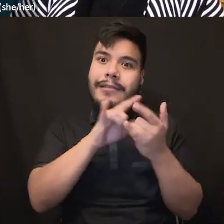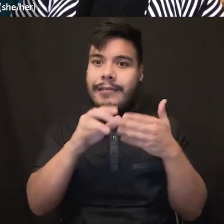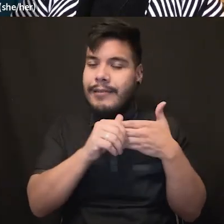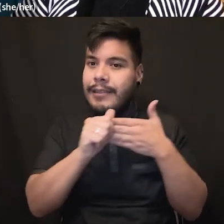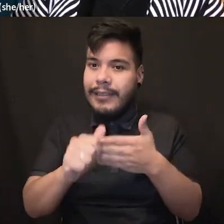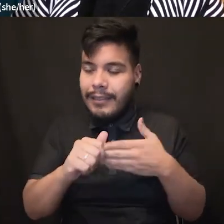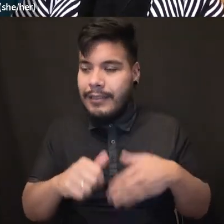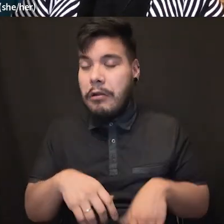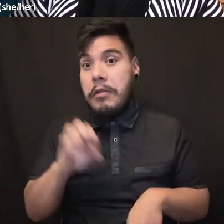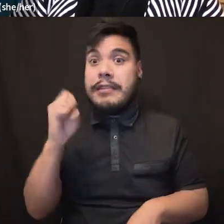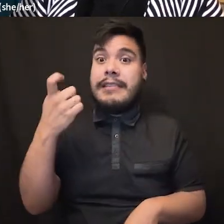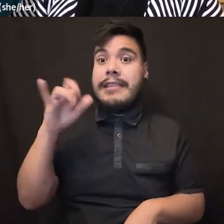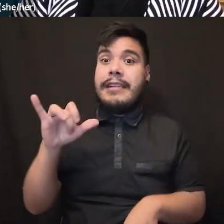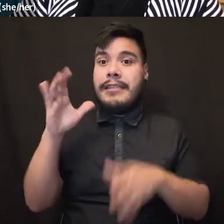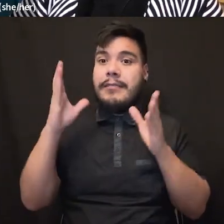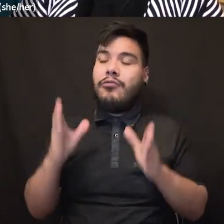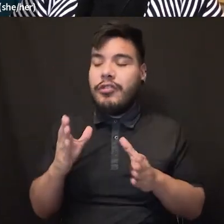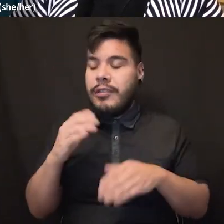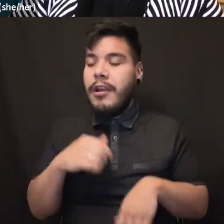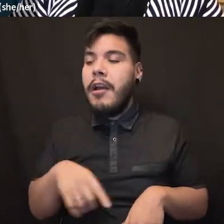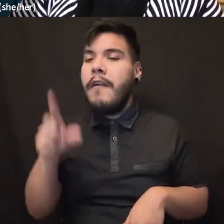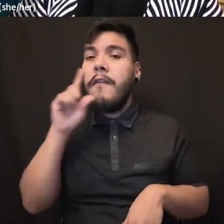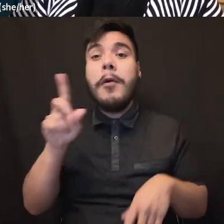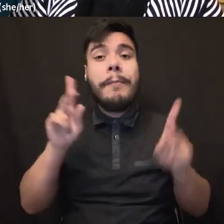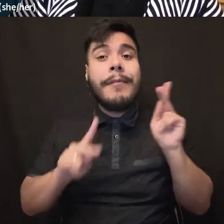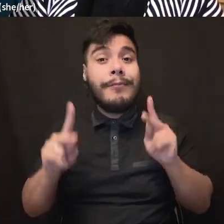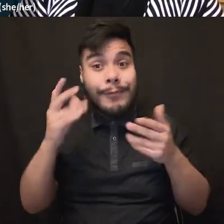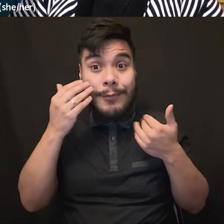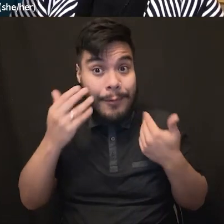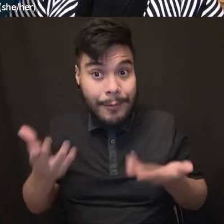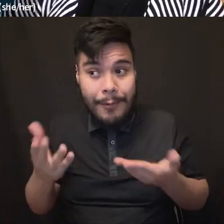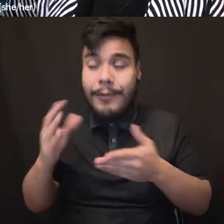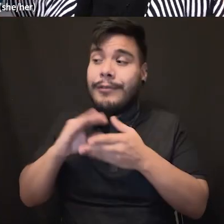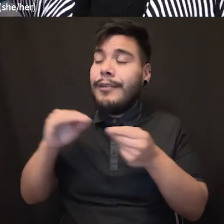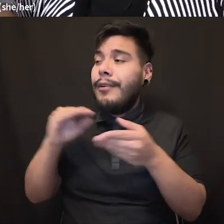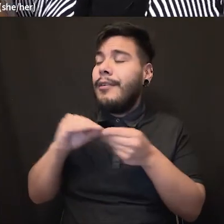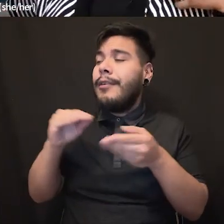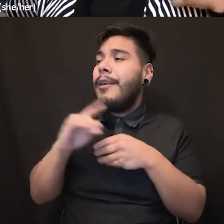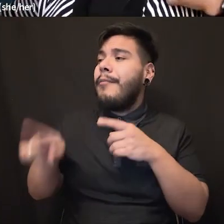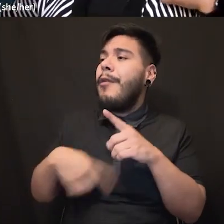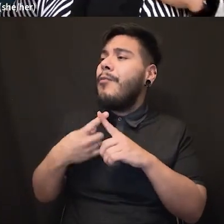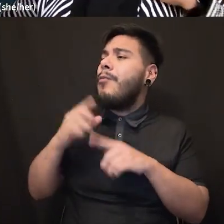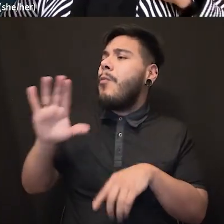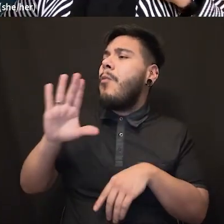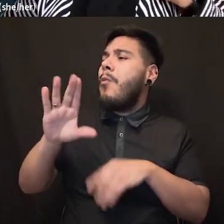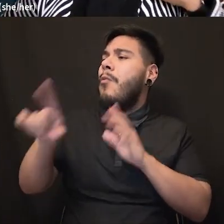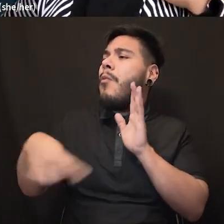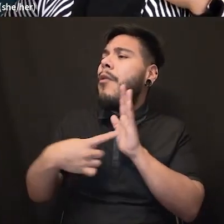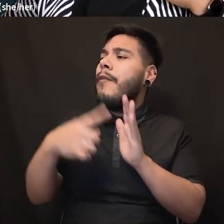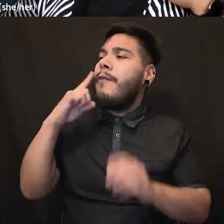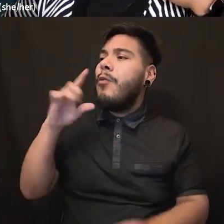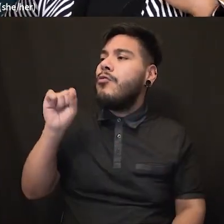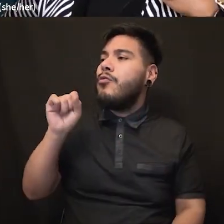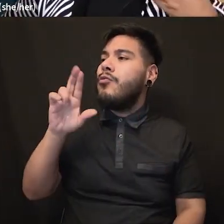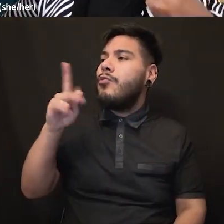person. Chris, for folks who don't know, talk a little bit about your role on Superstore and what it